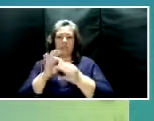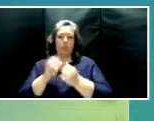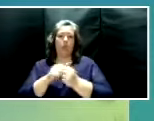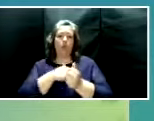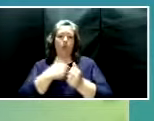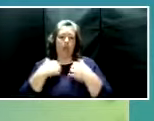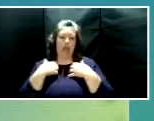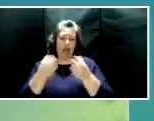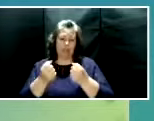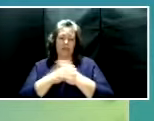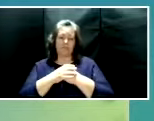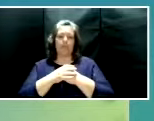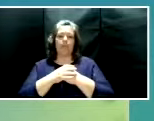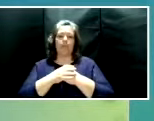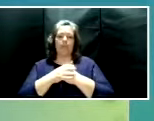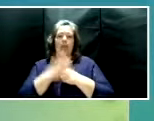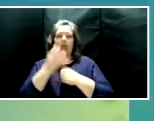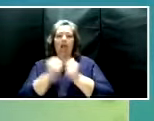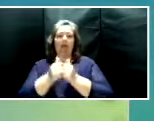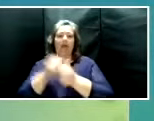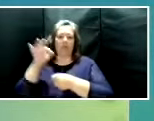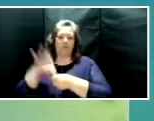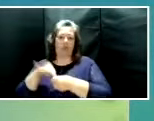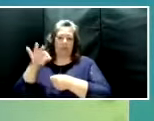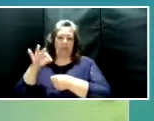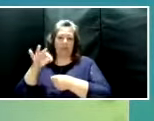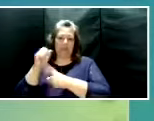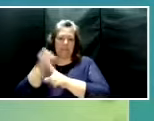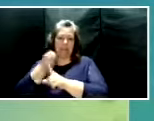health outcomes, as well as how voting impacts